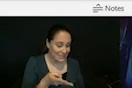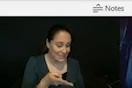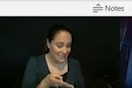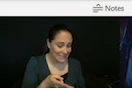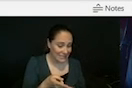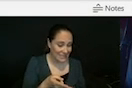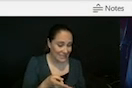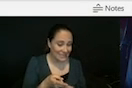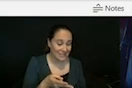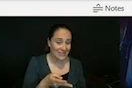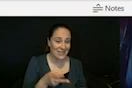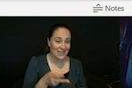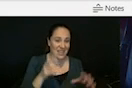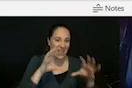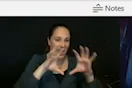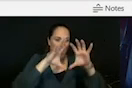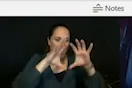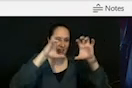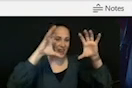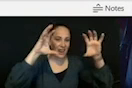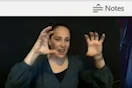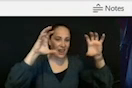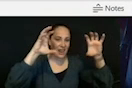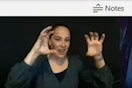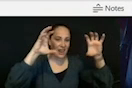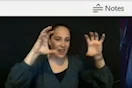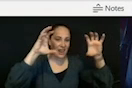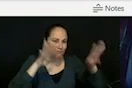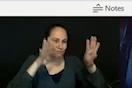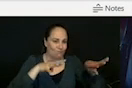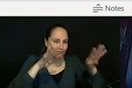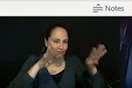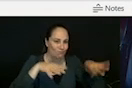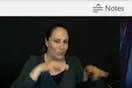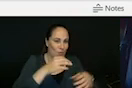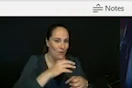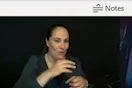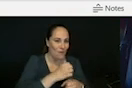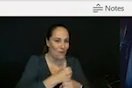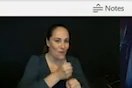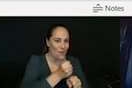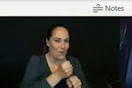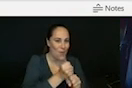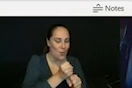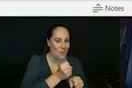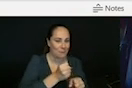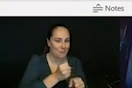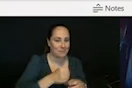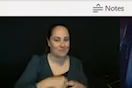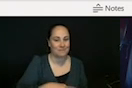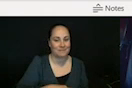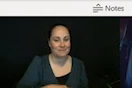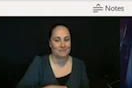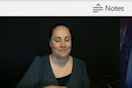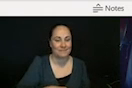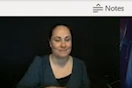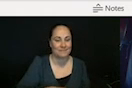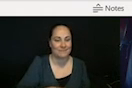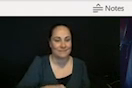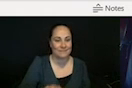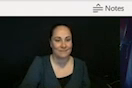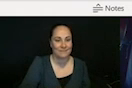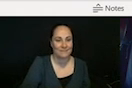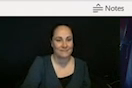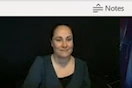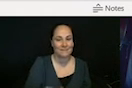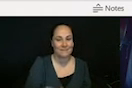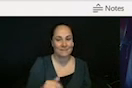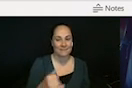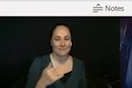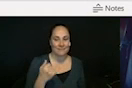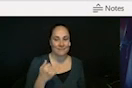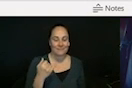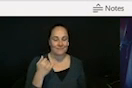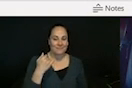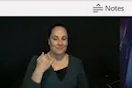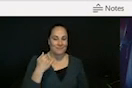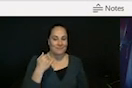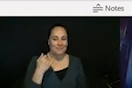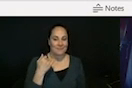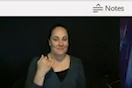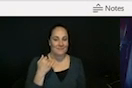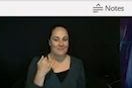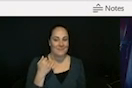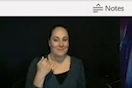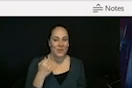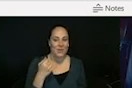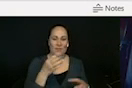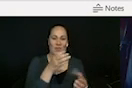pattern. You would see these little swirls form. So then here's the question, right? For a coffee mug, sure, there's a solid wall,